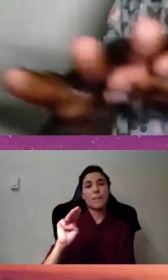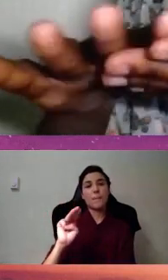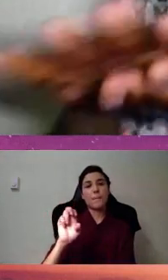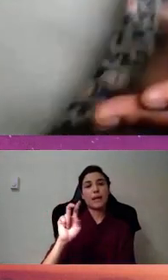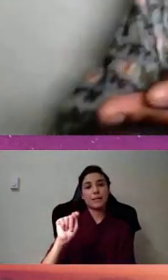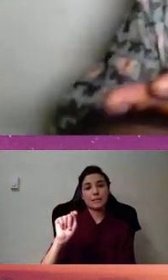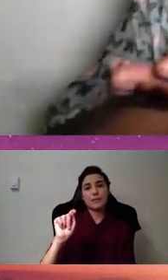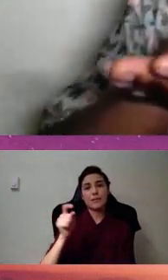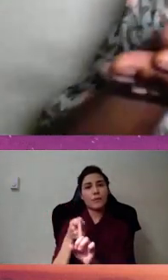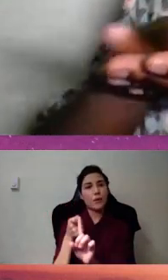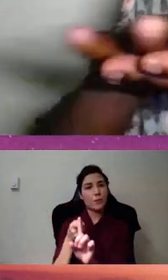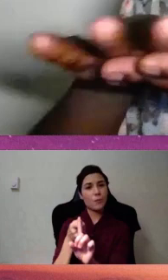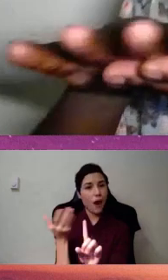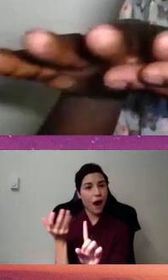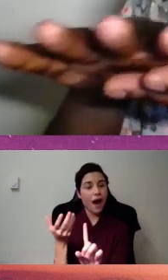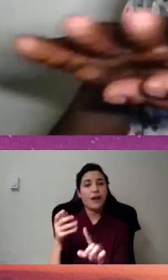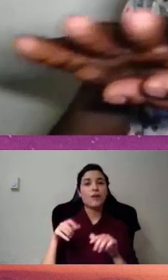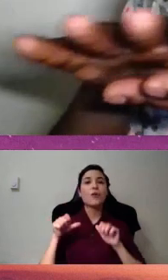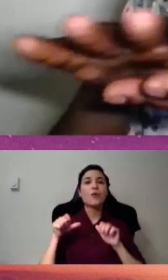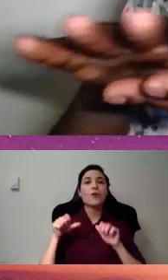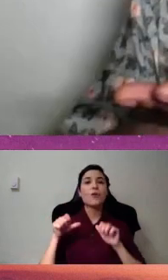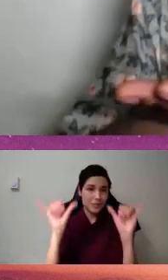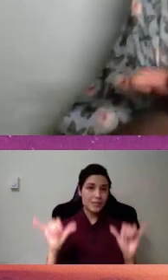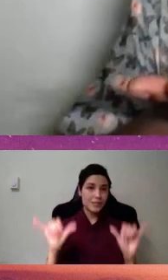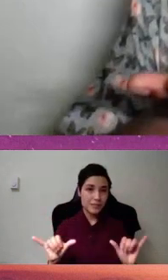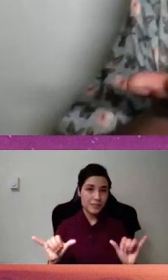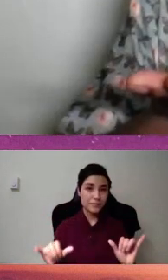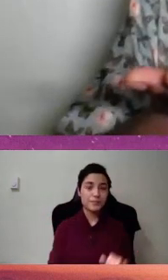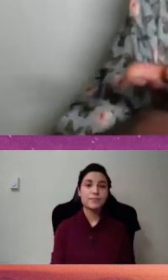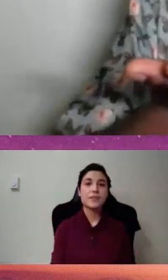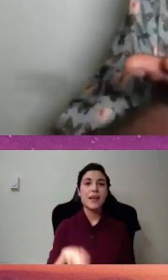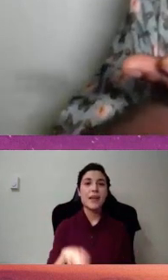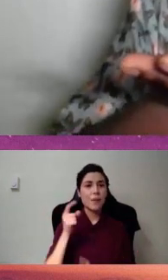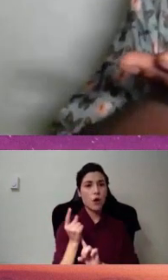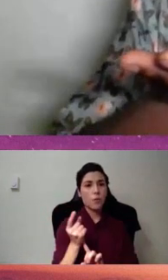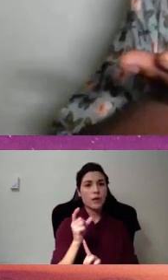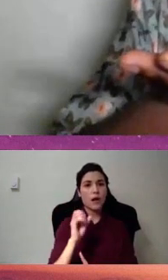clarity is just so important, and it feels like as well so